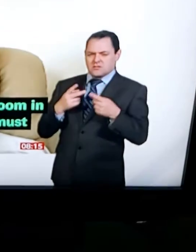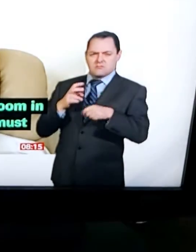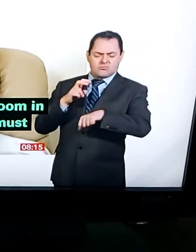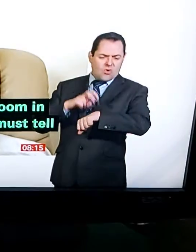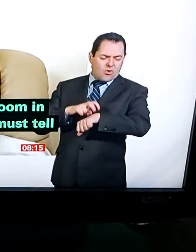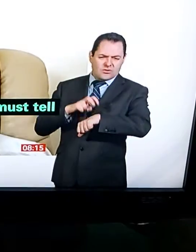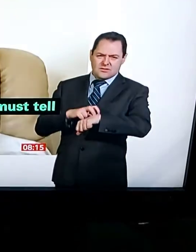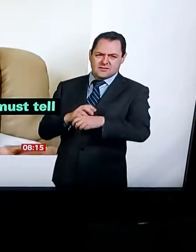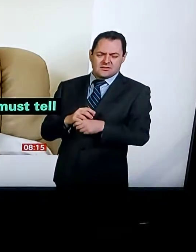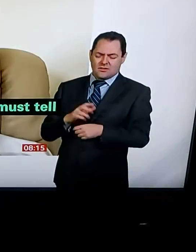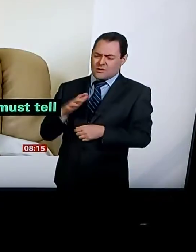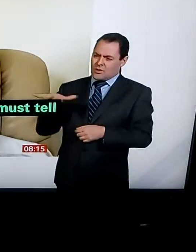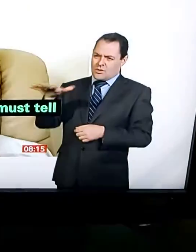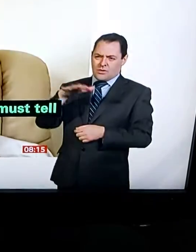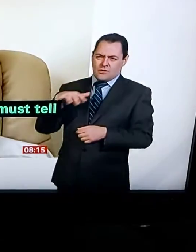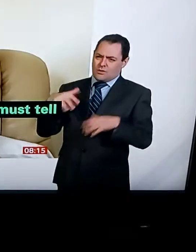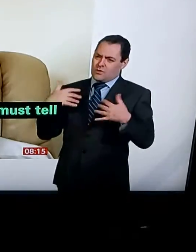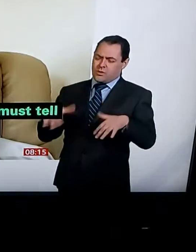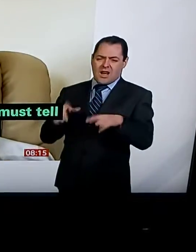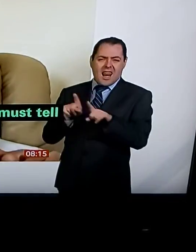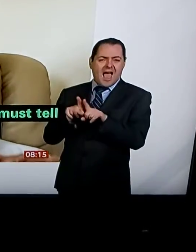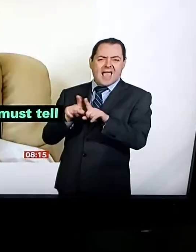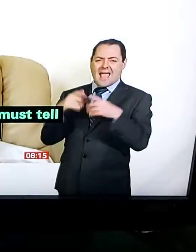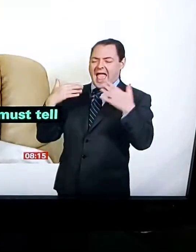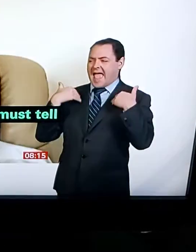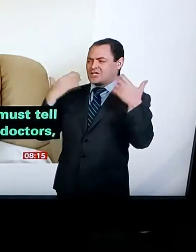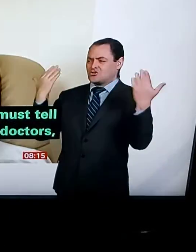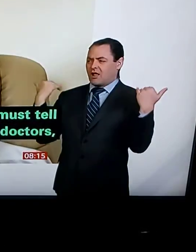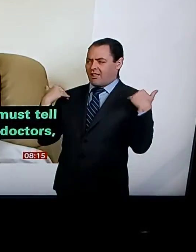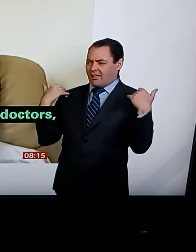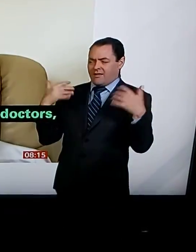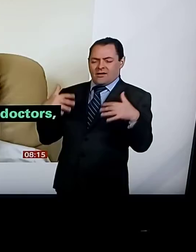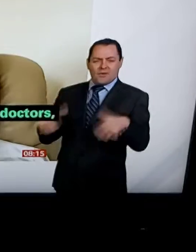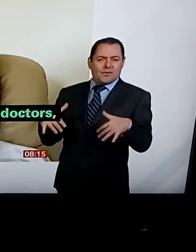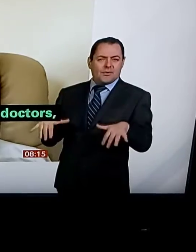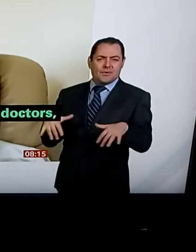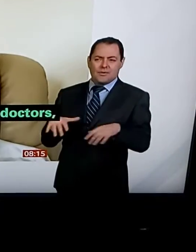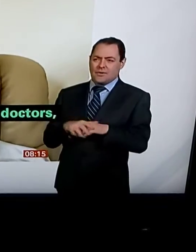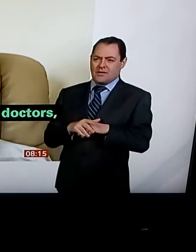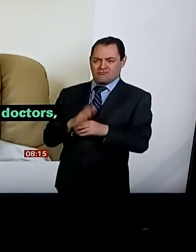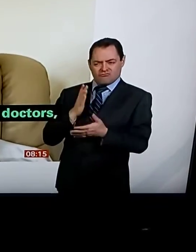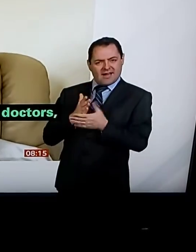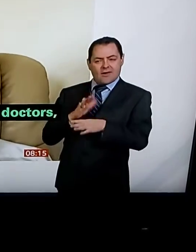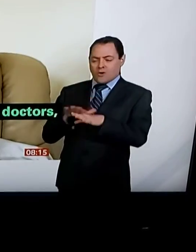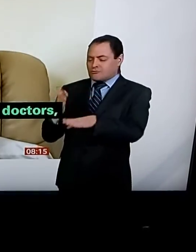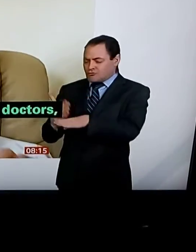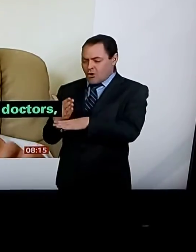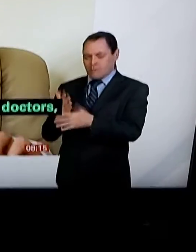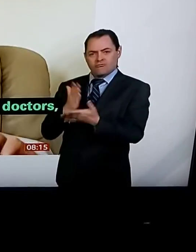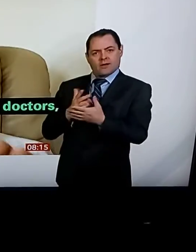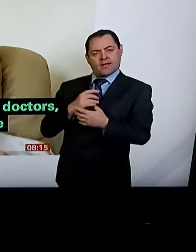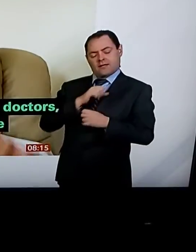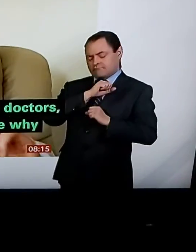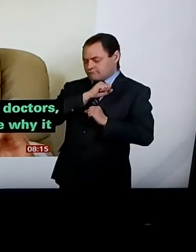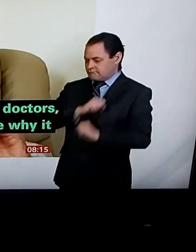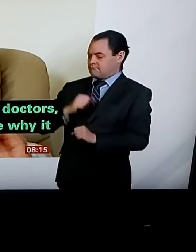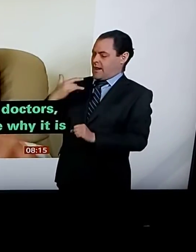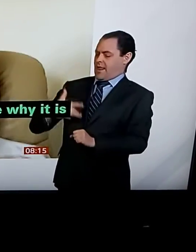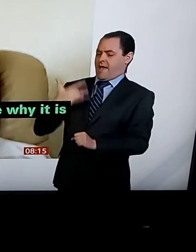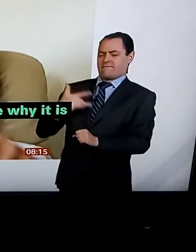doctors, they're angels. I can see why it's not a job, it's a vocation. They couldn't have